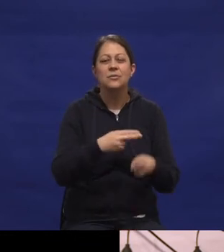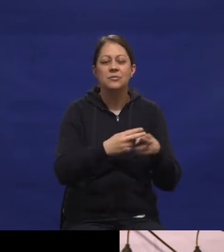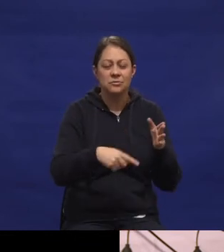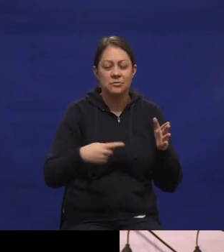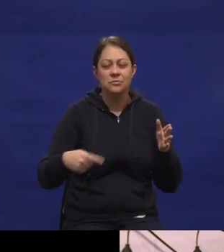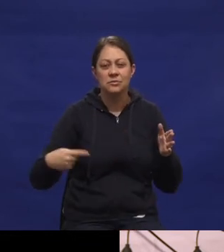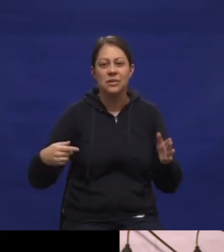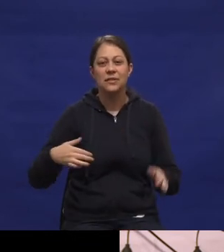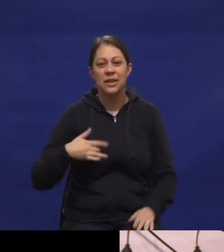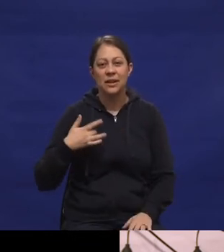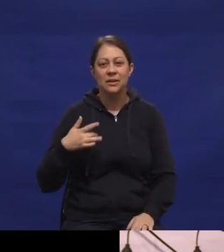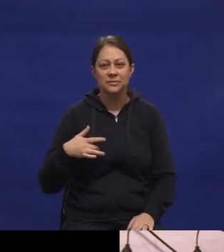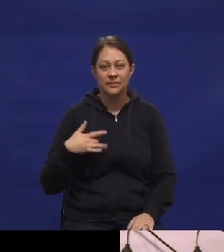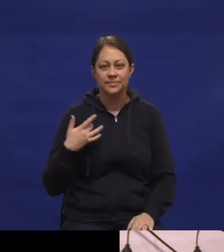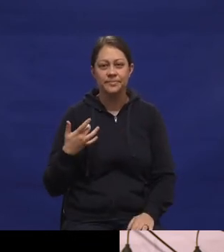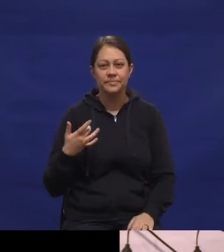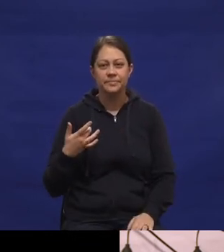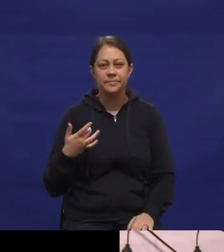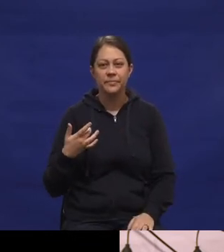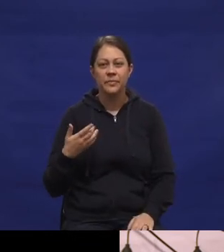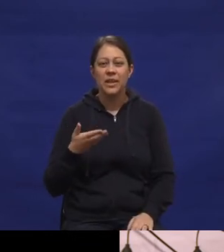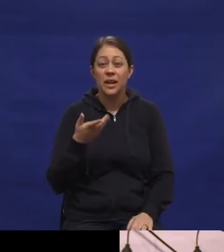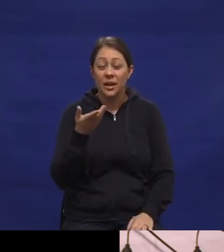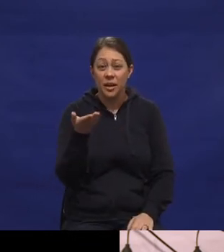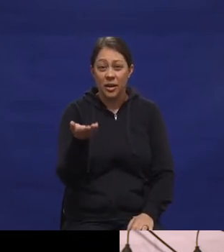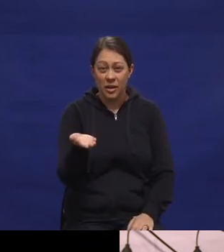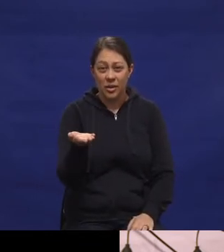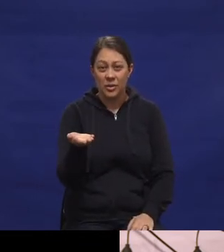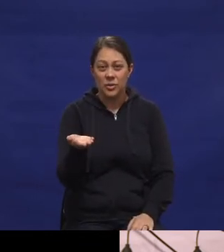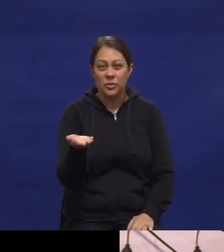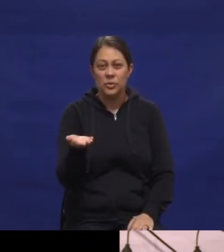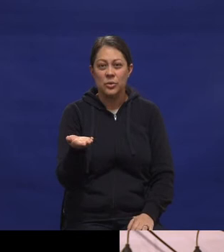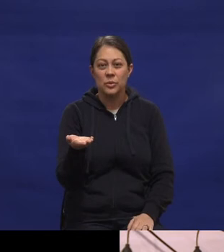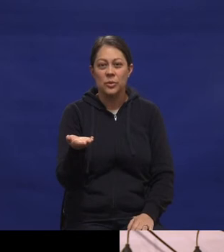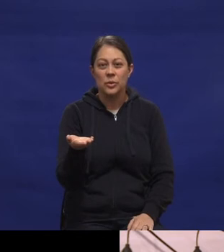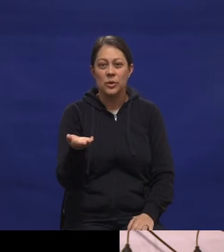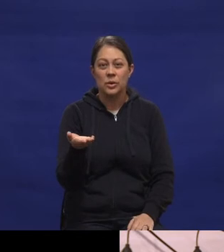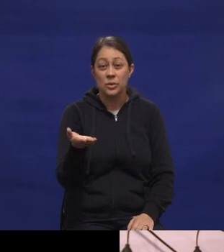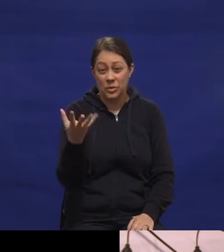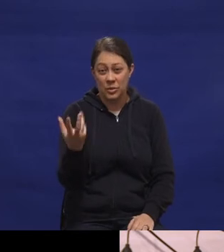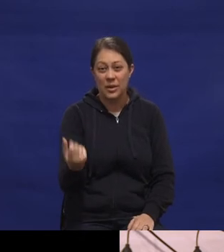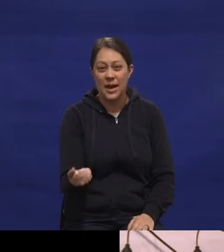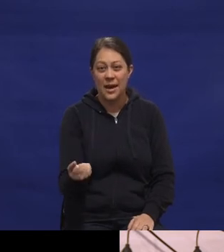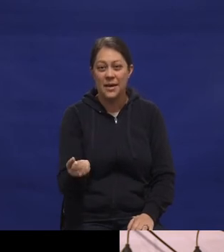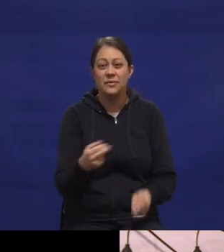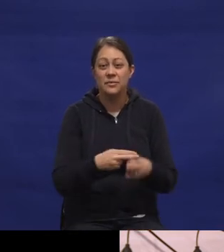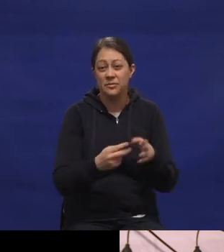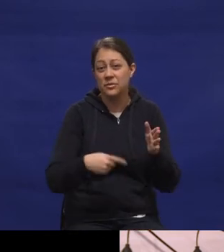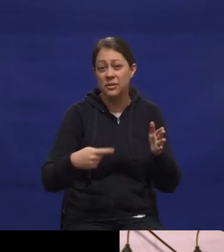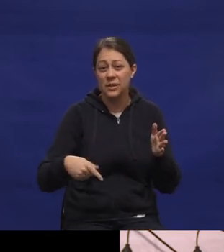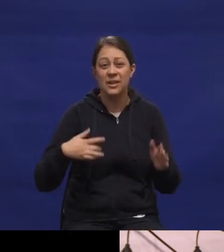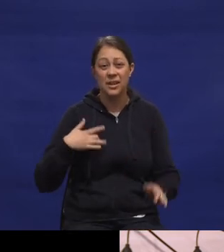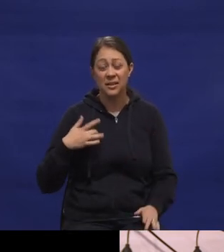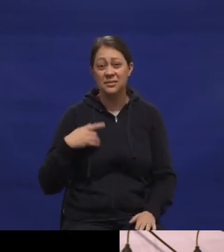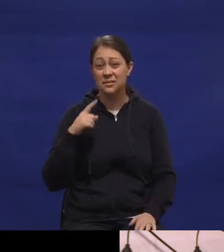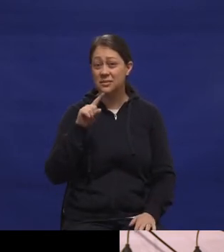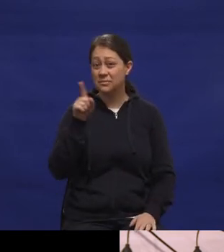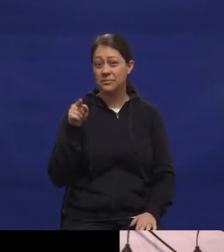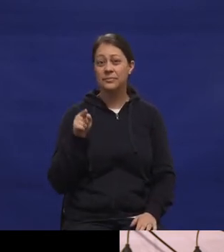everlasting life. Are you in possession of everlasting